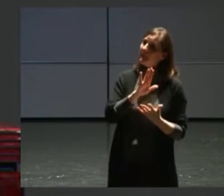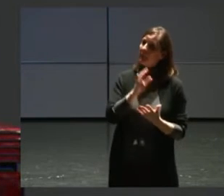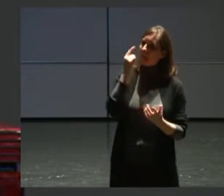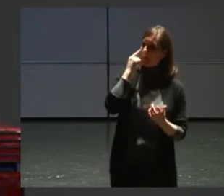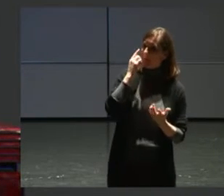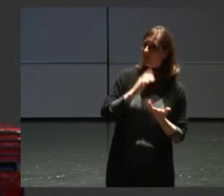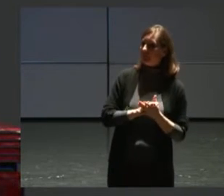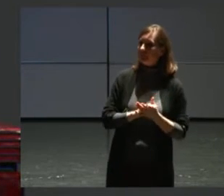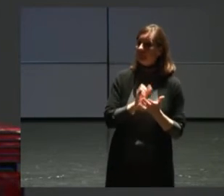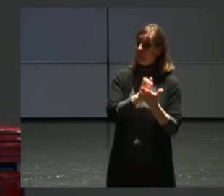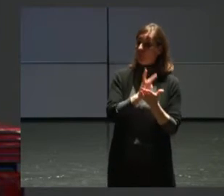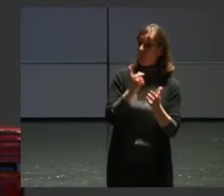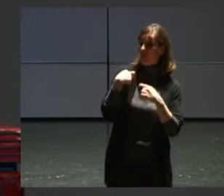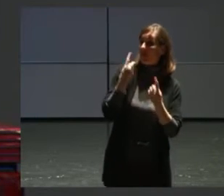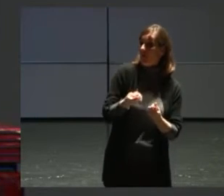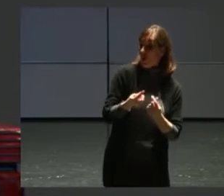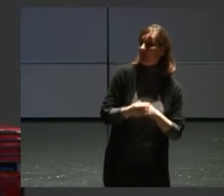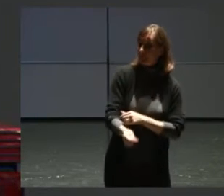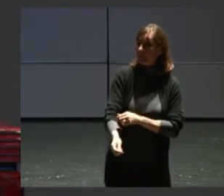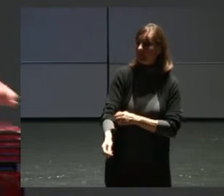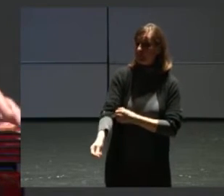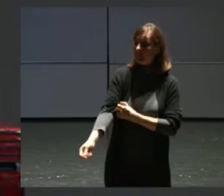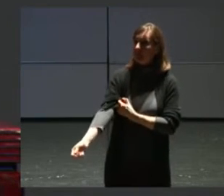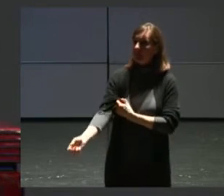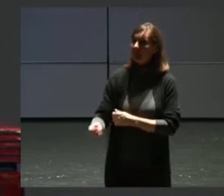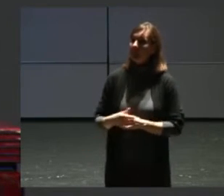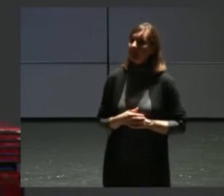was approved at that point, as well as